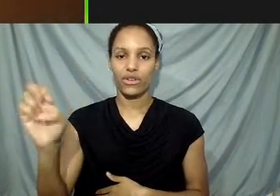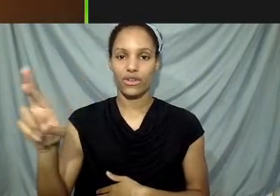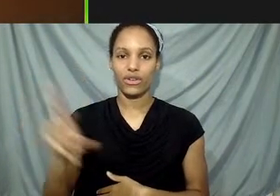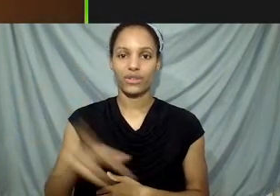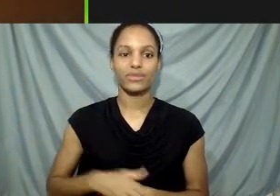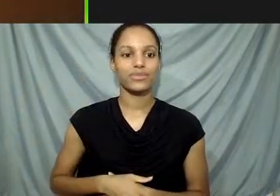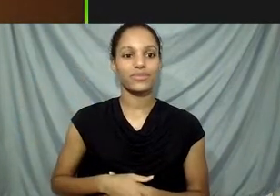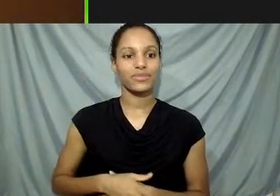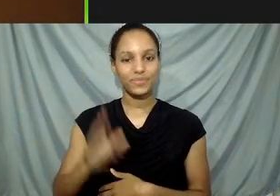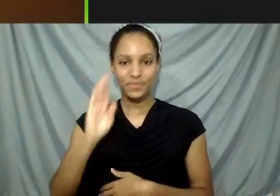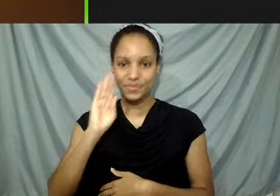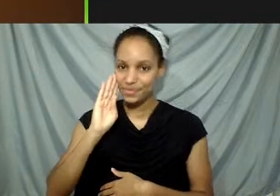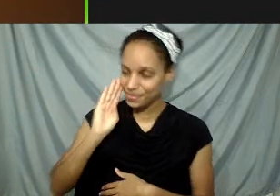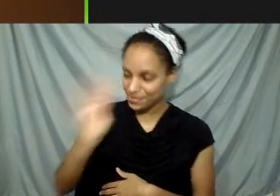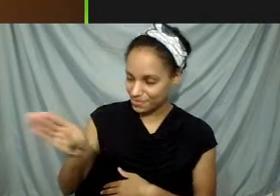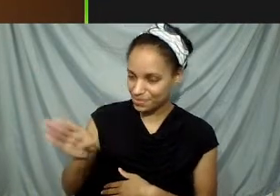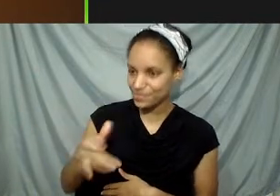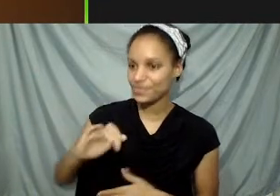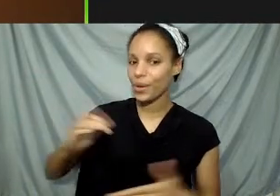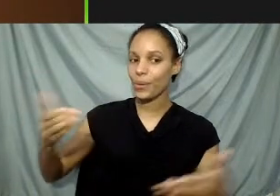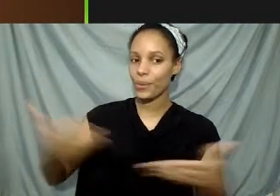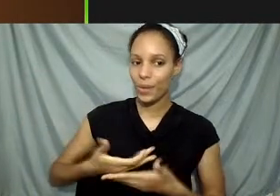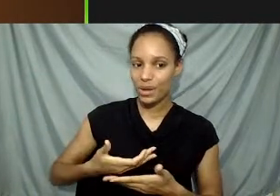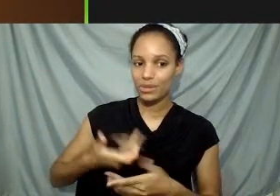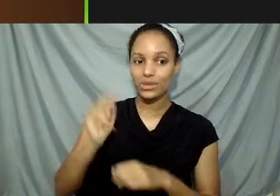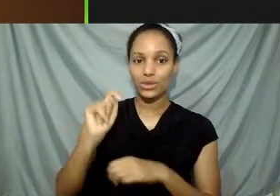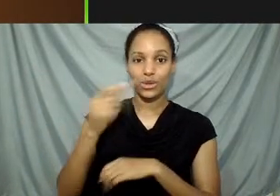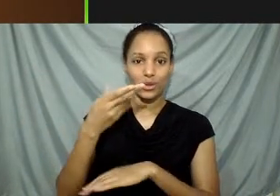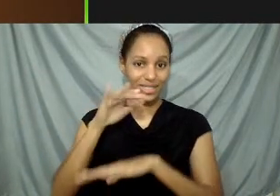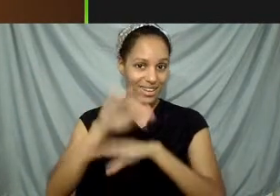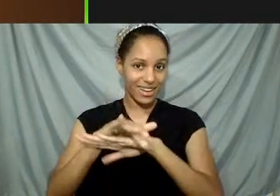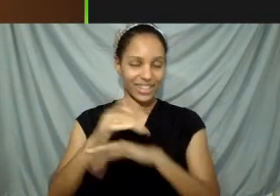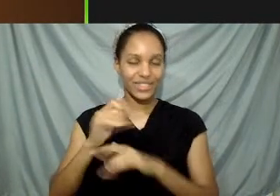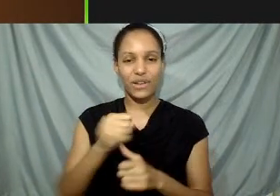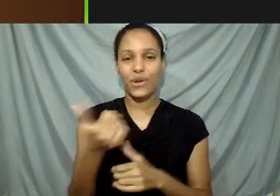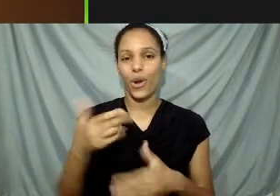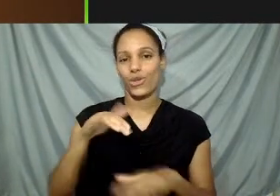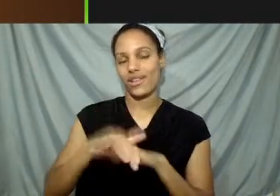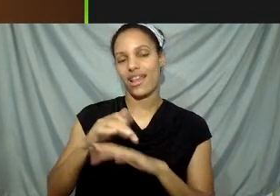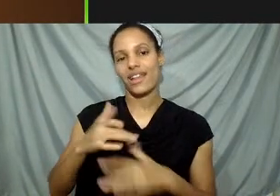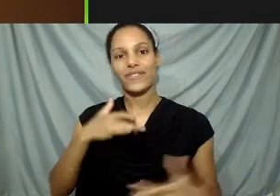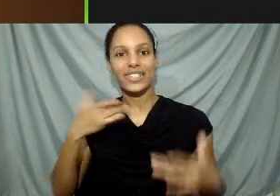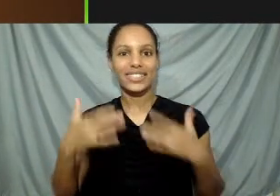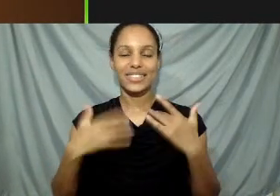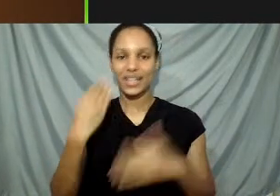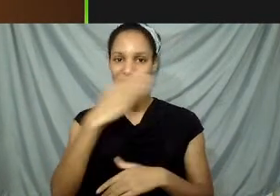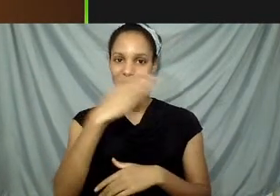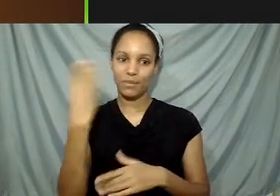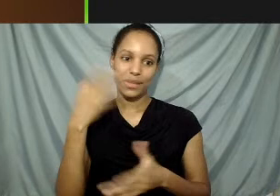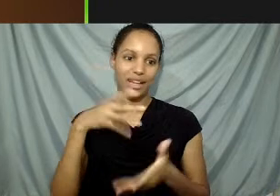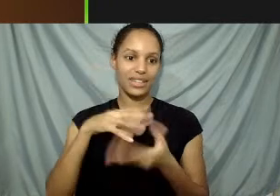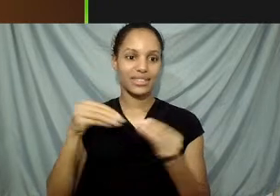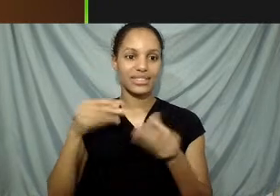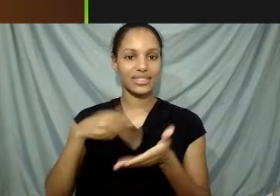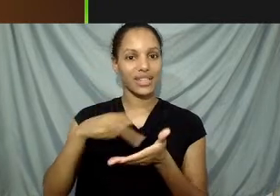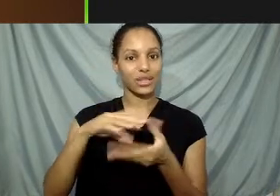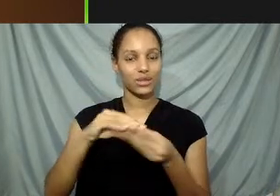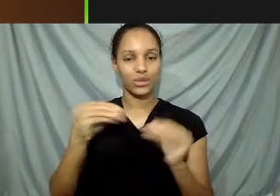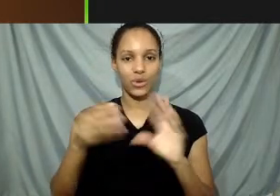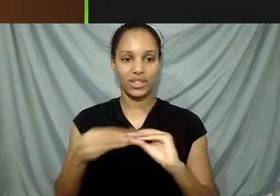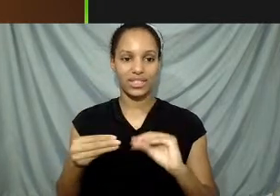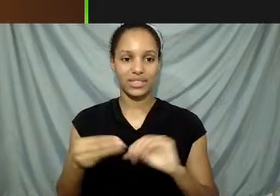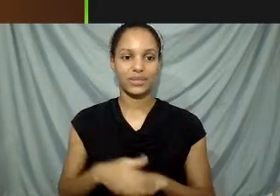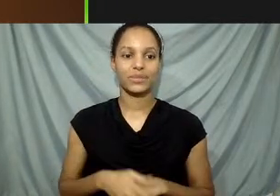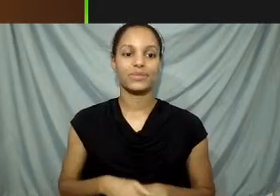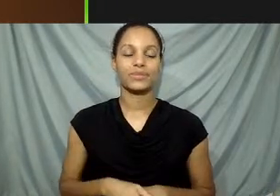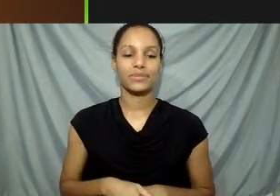Thursday night, another exciting night of Black Dance Stories. This is in all the madness, this is that spot that takes